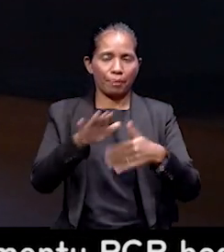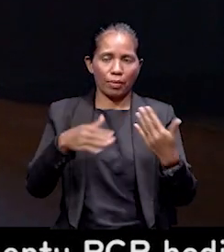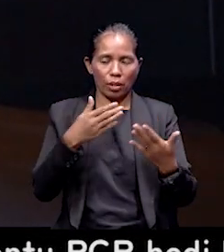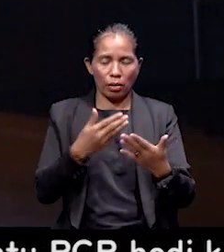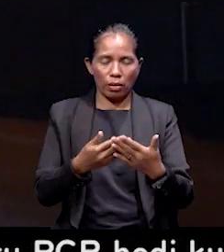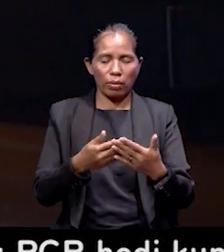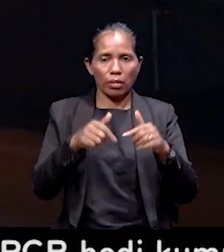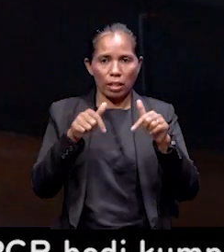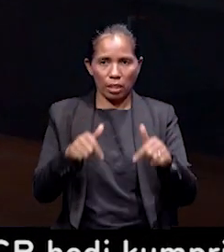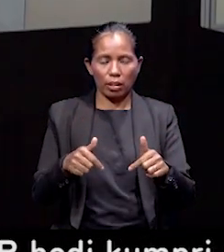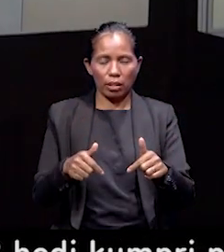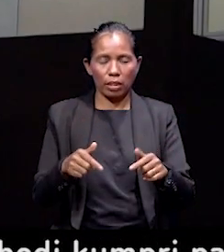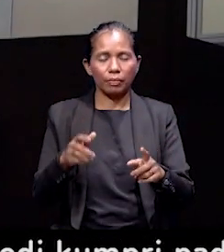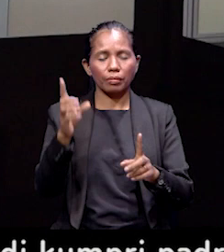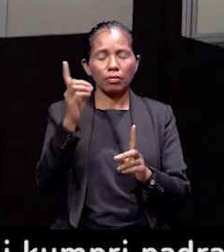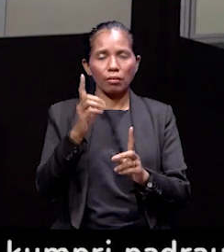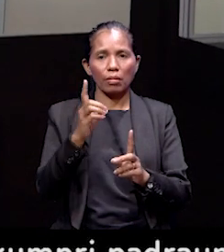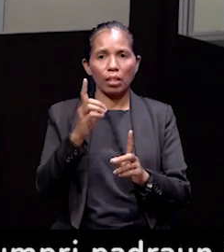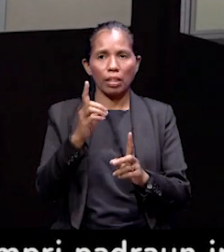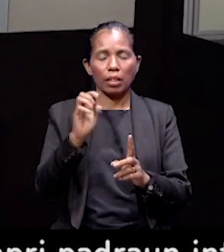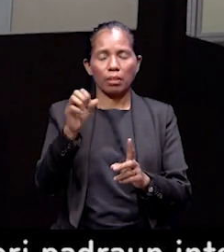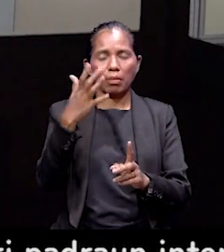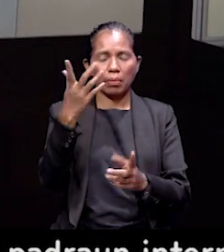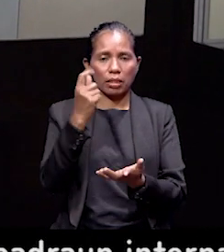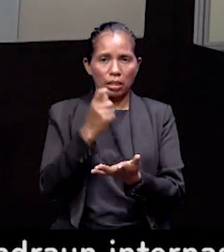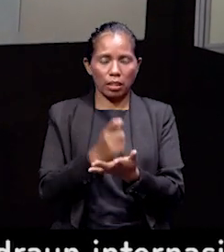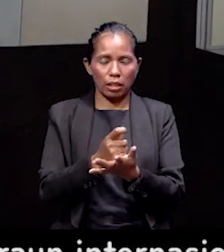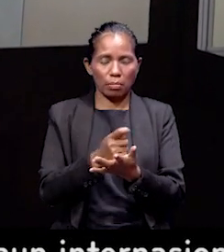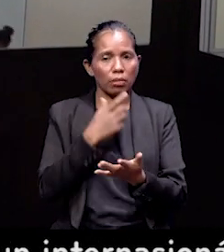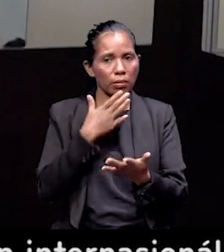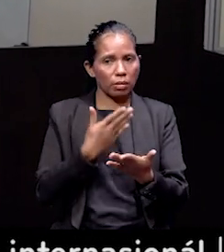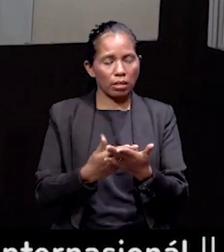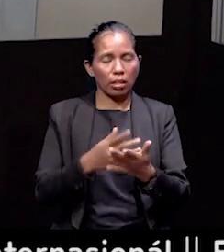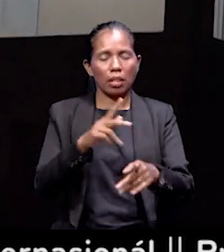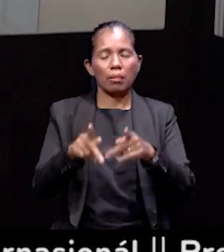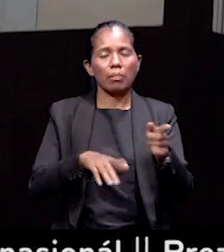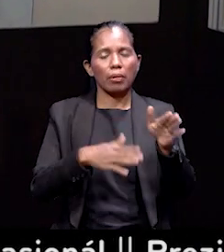kumulatifu konfirmadu rihun sanulu resin 500 resin, no total kasu